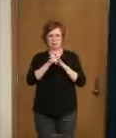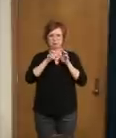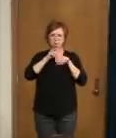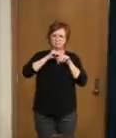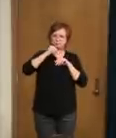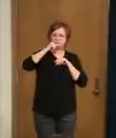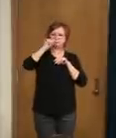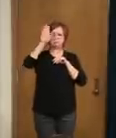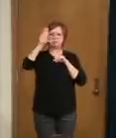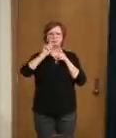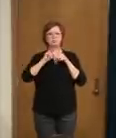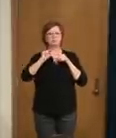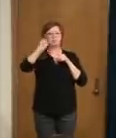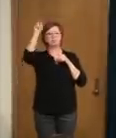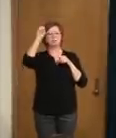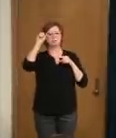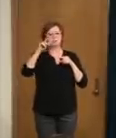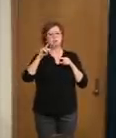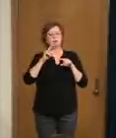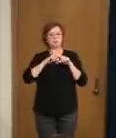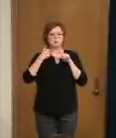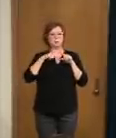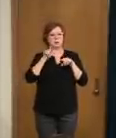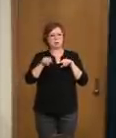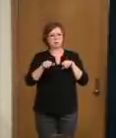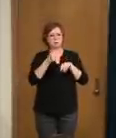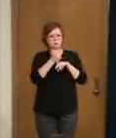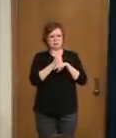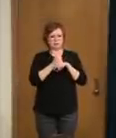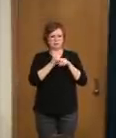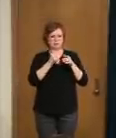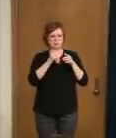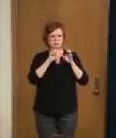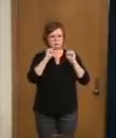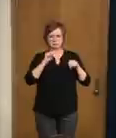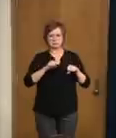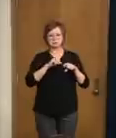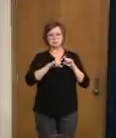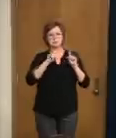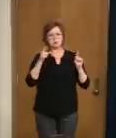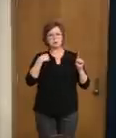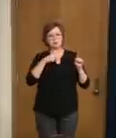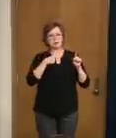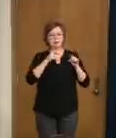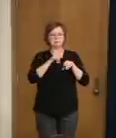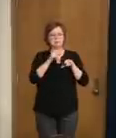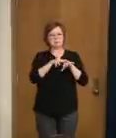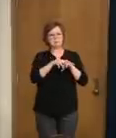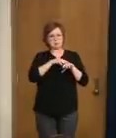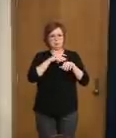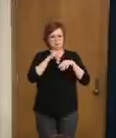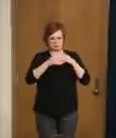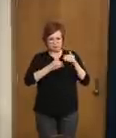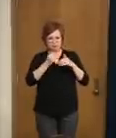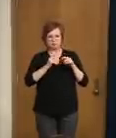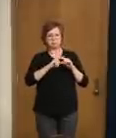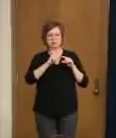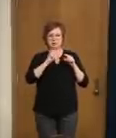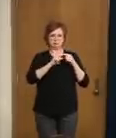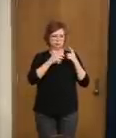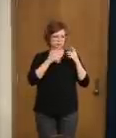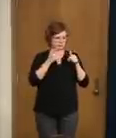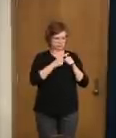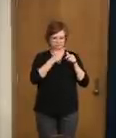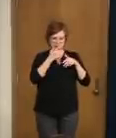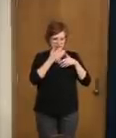areas, this did slow us down a little bit. We needed these phases of work to get a better handle on the logistics